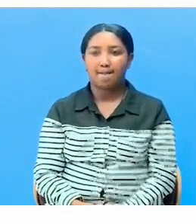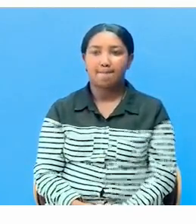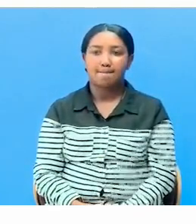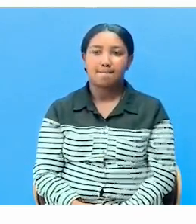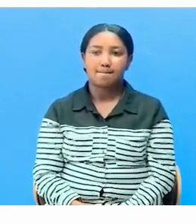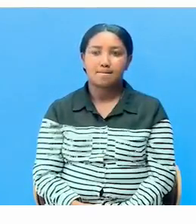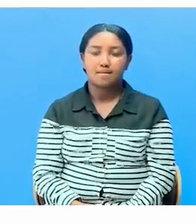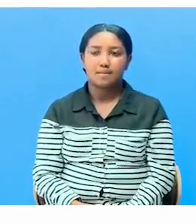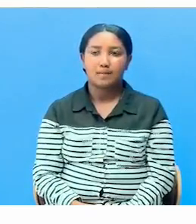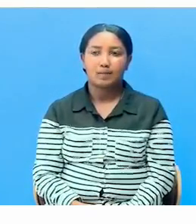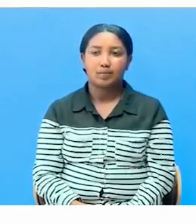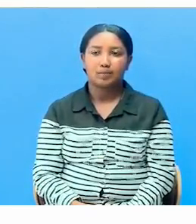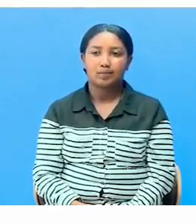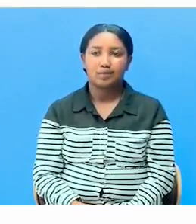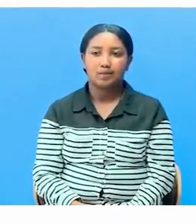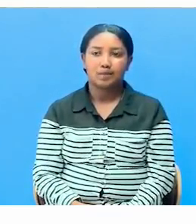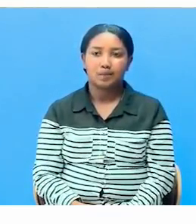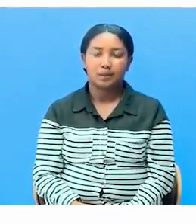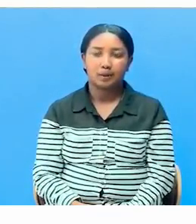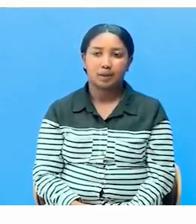for second time.